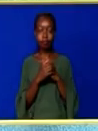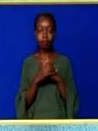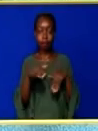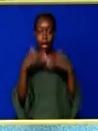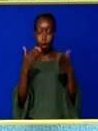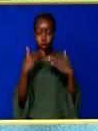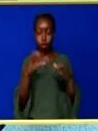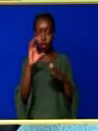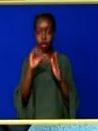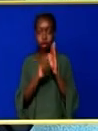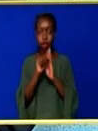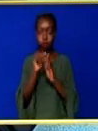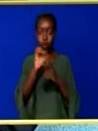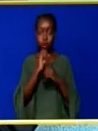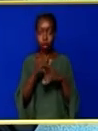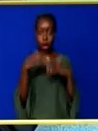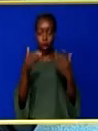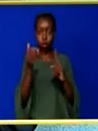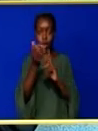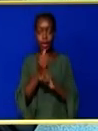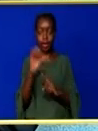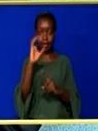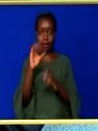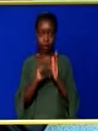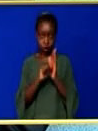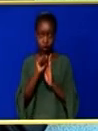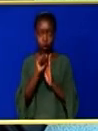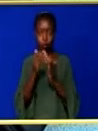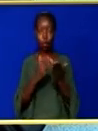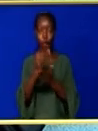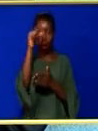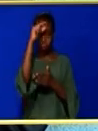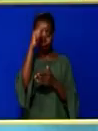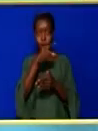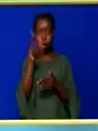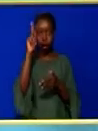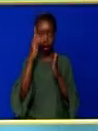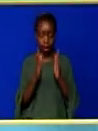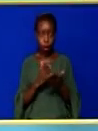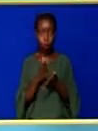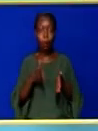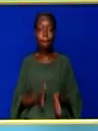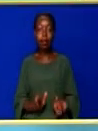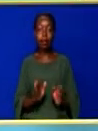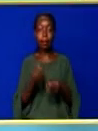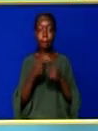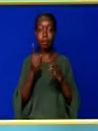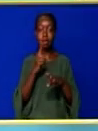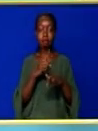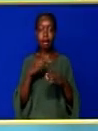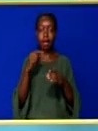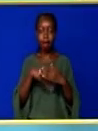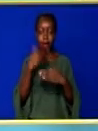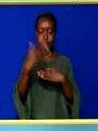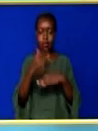birth can be revoked or taken away by the government. Interesting. You are a Kenyan citizen by birth, but a certain period of time,